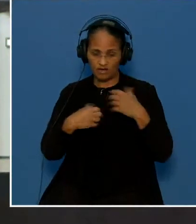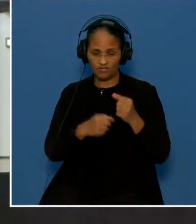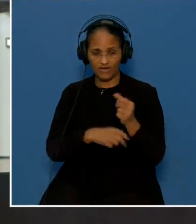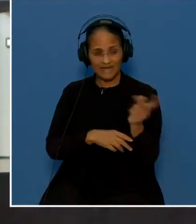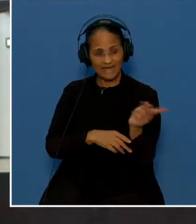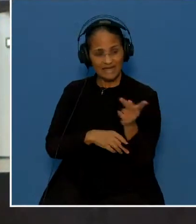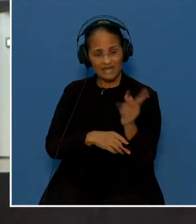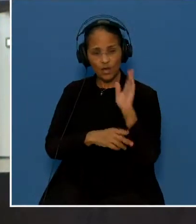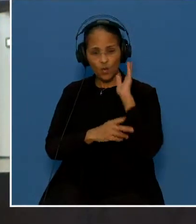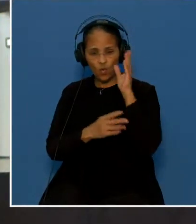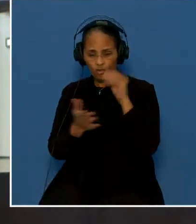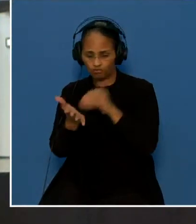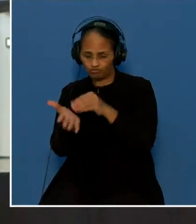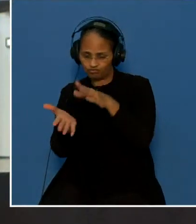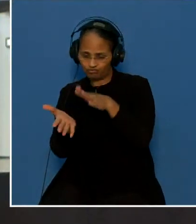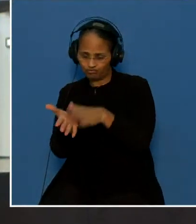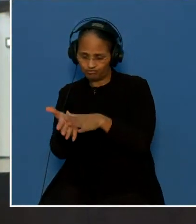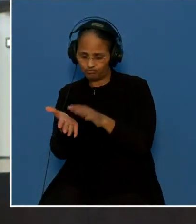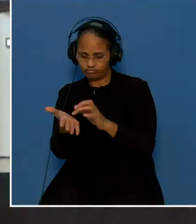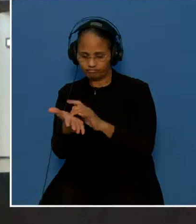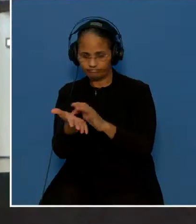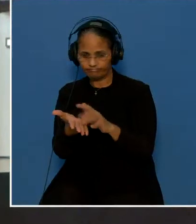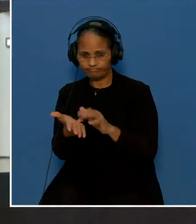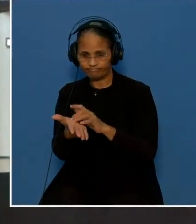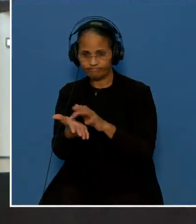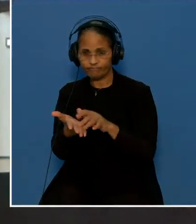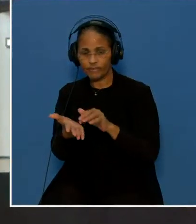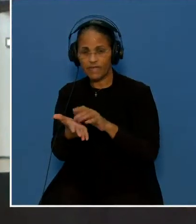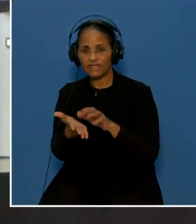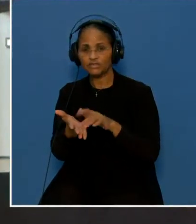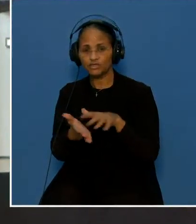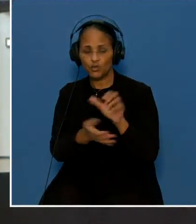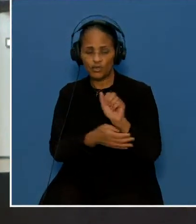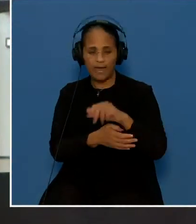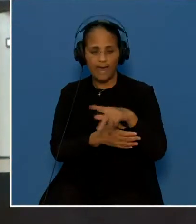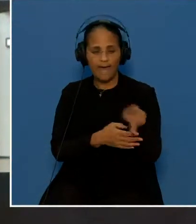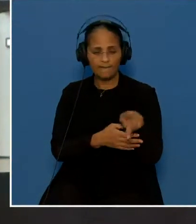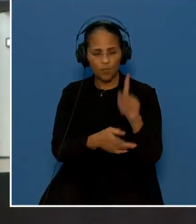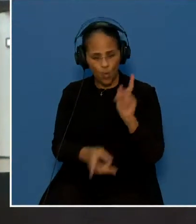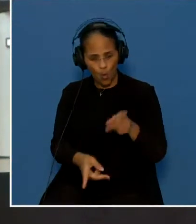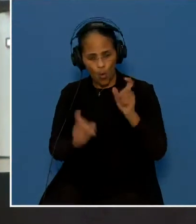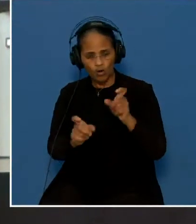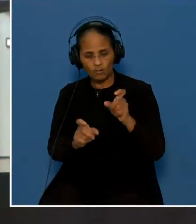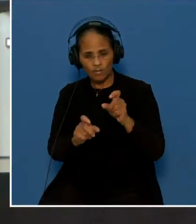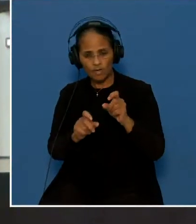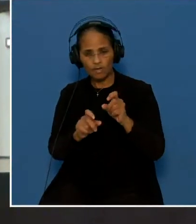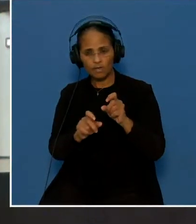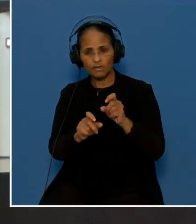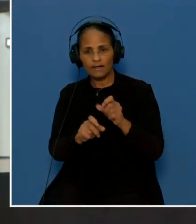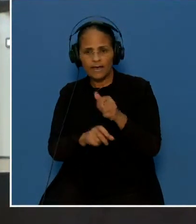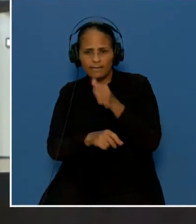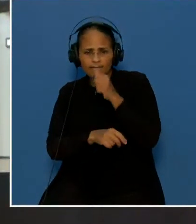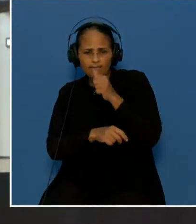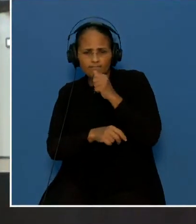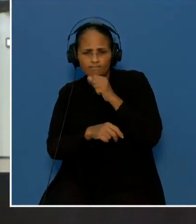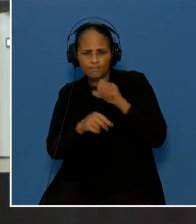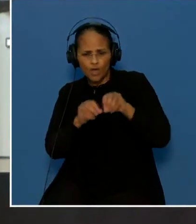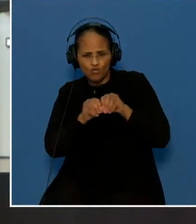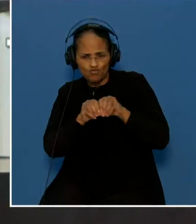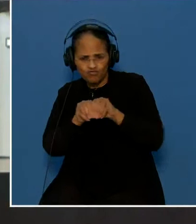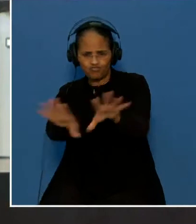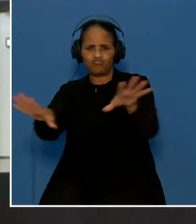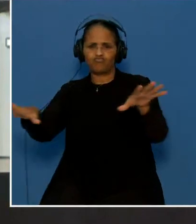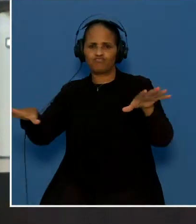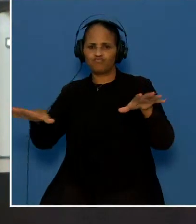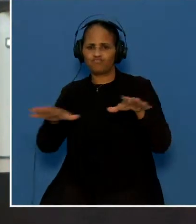will enter the verification code into the WeHealth Bermuda app, which will automatically and anonymously notify app